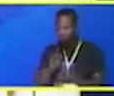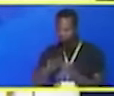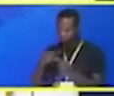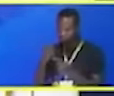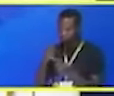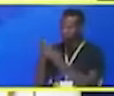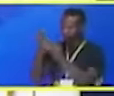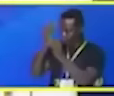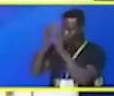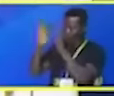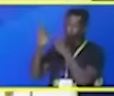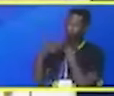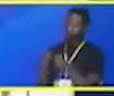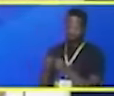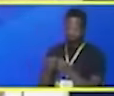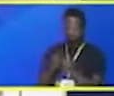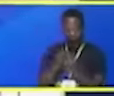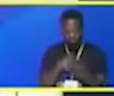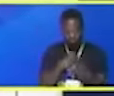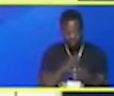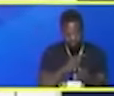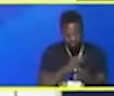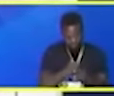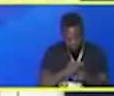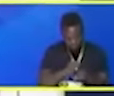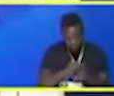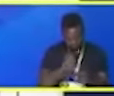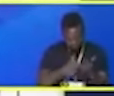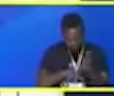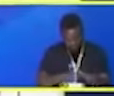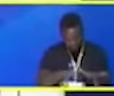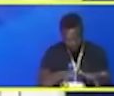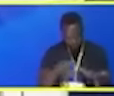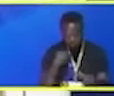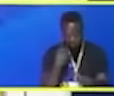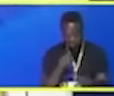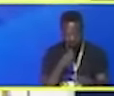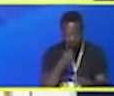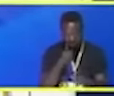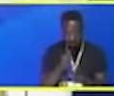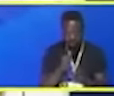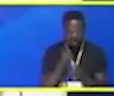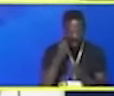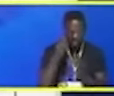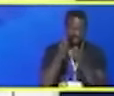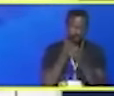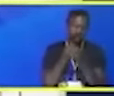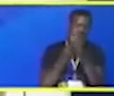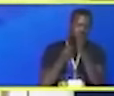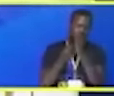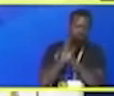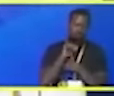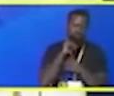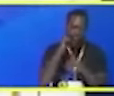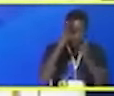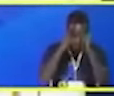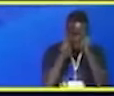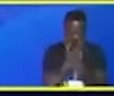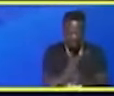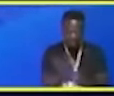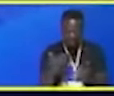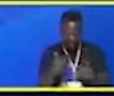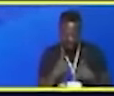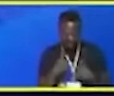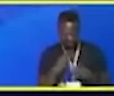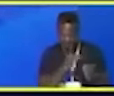that describes God's love for them based on the presence of things, we'll be in trouble. Because in Hebrews chapter 11, the Bible